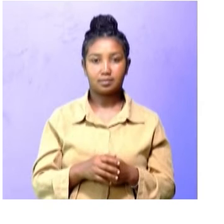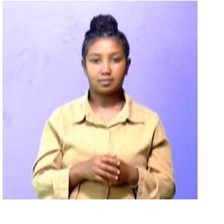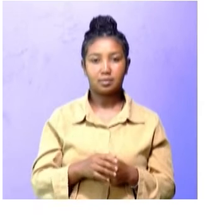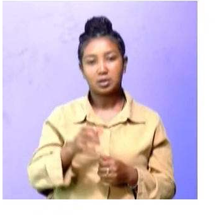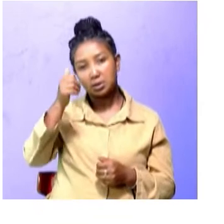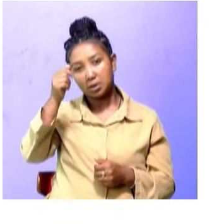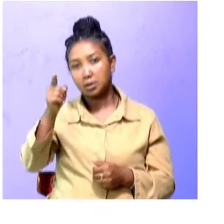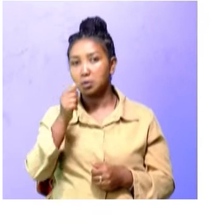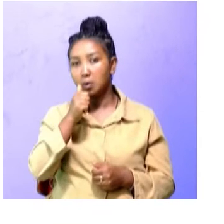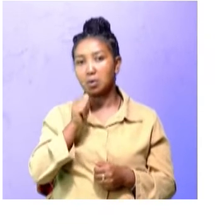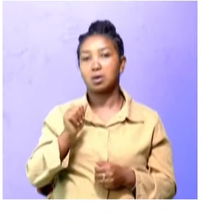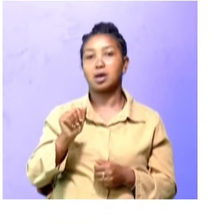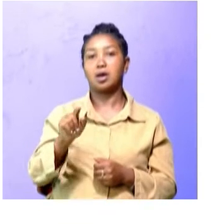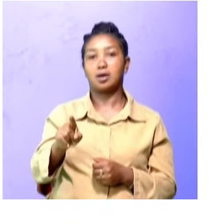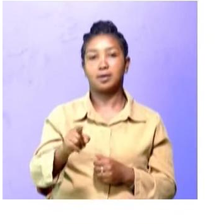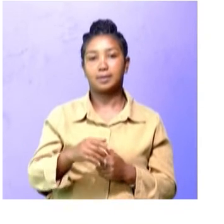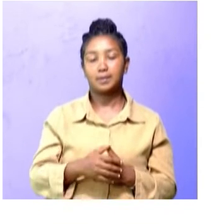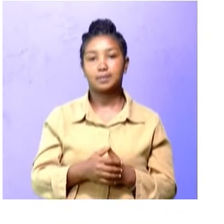his or her